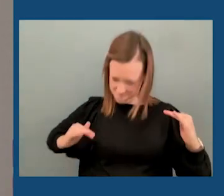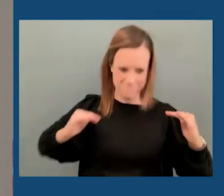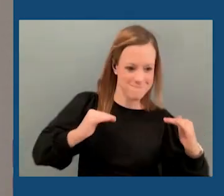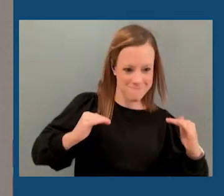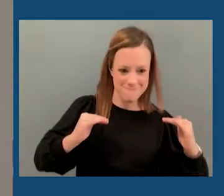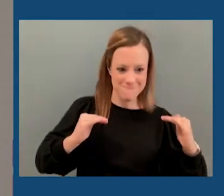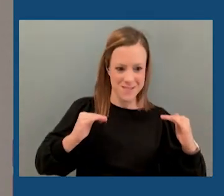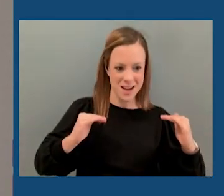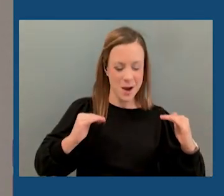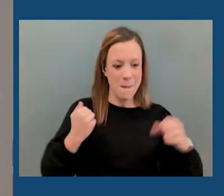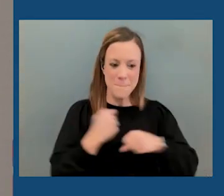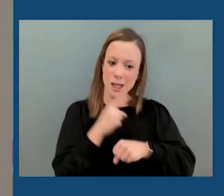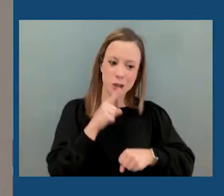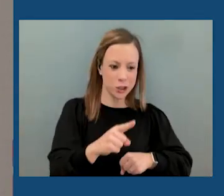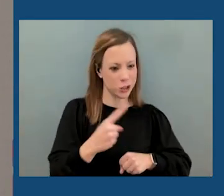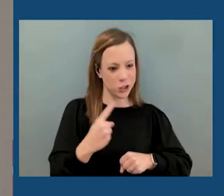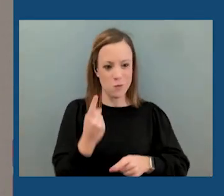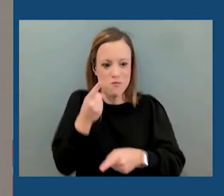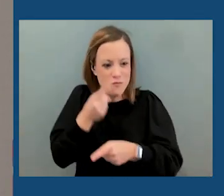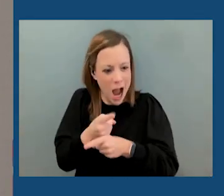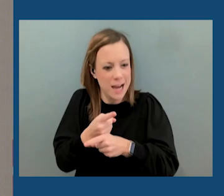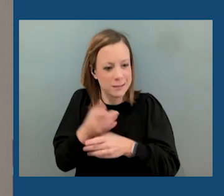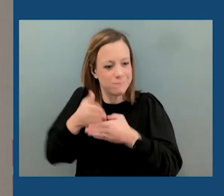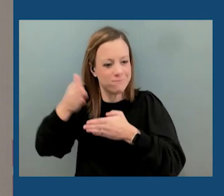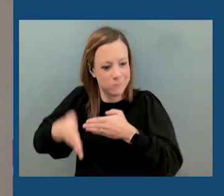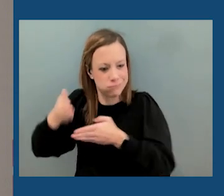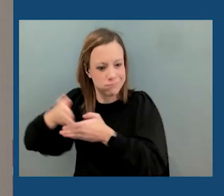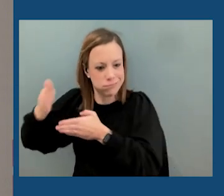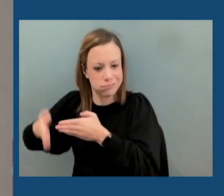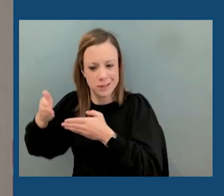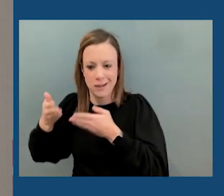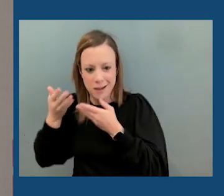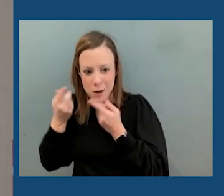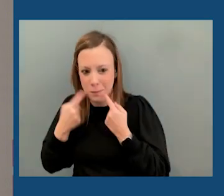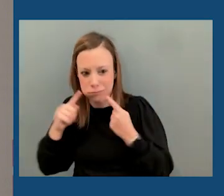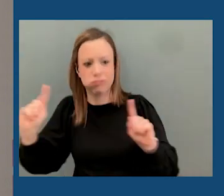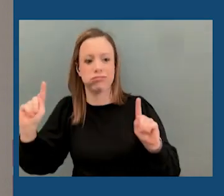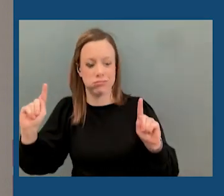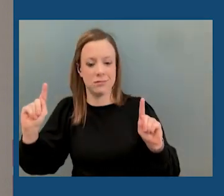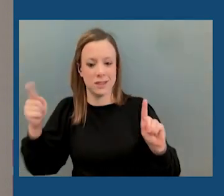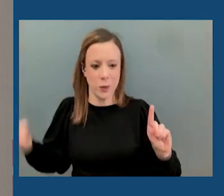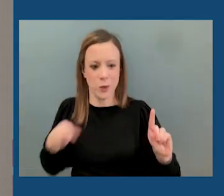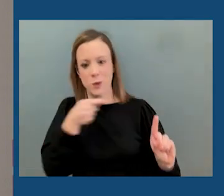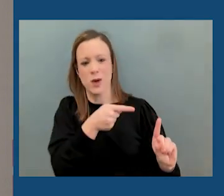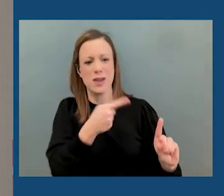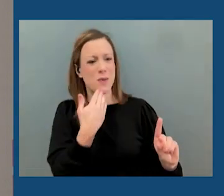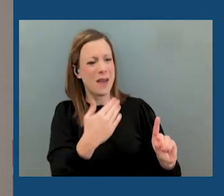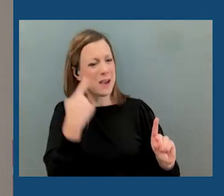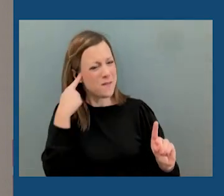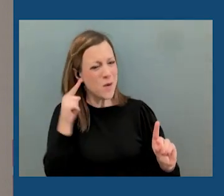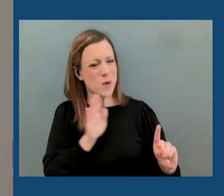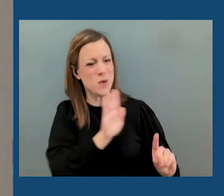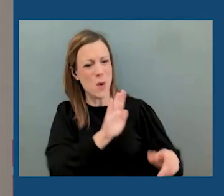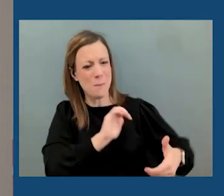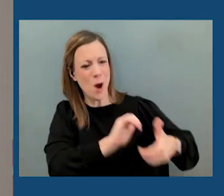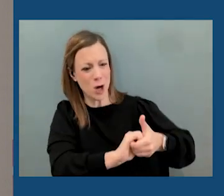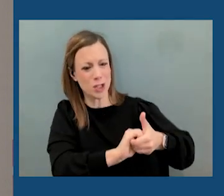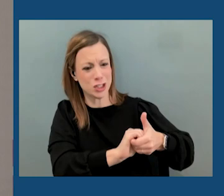we got the right things done. So thank you for your partnership and for the wonderful Assembly.